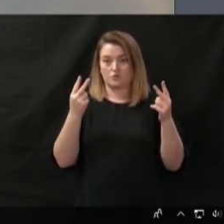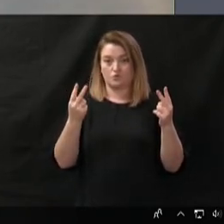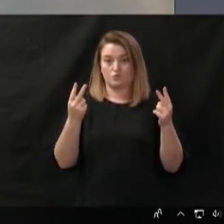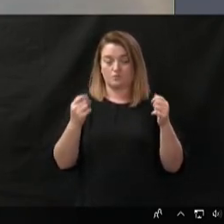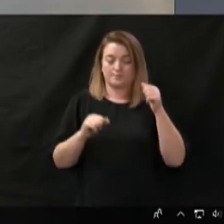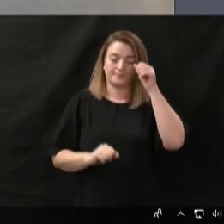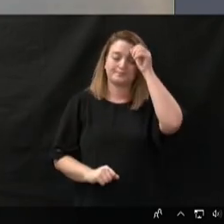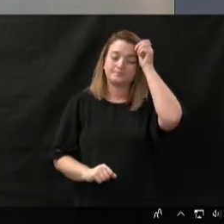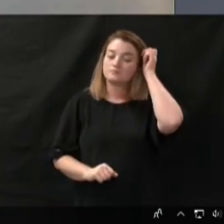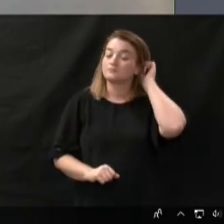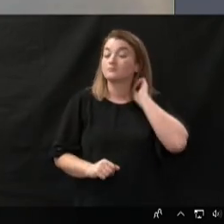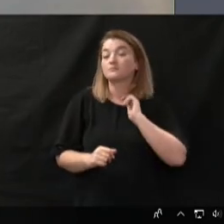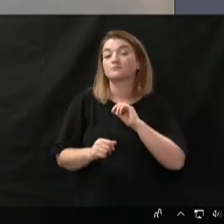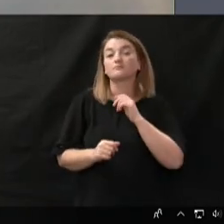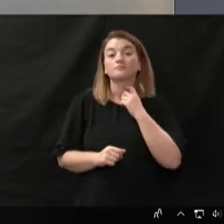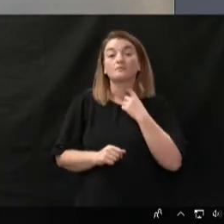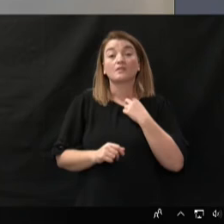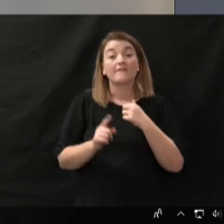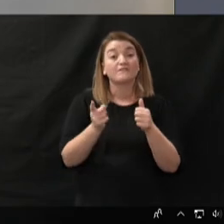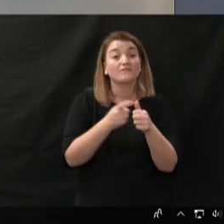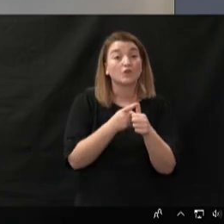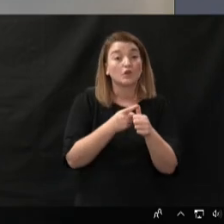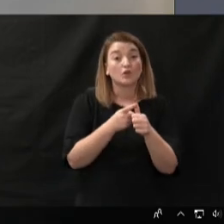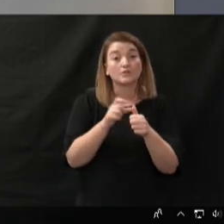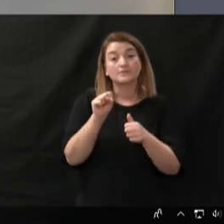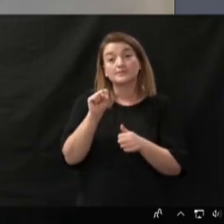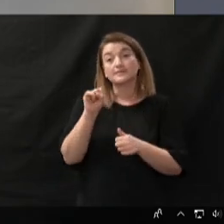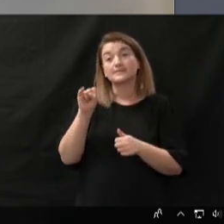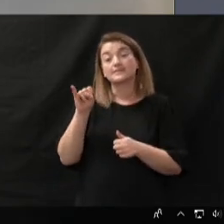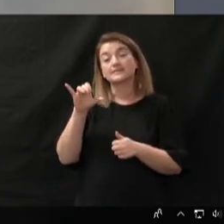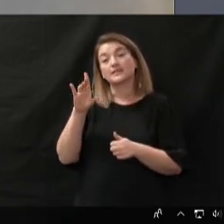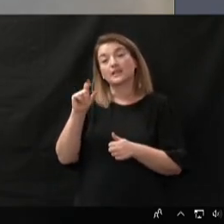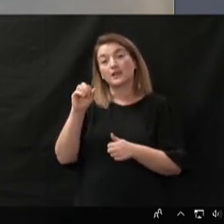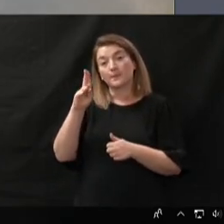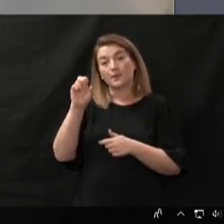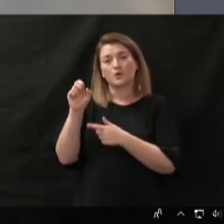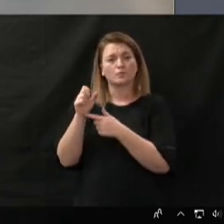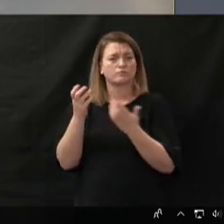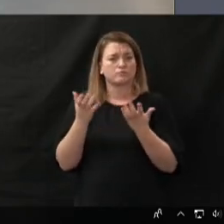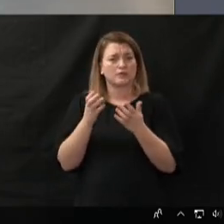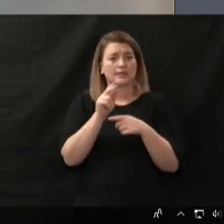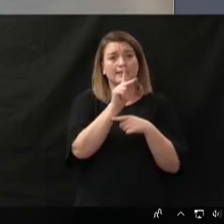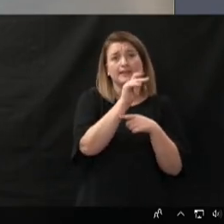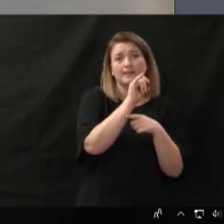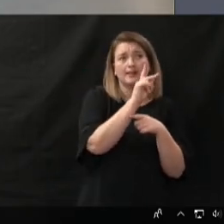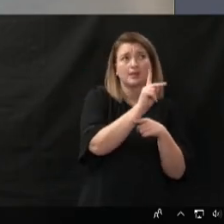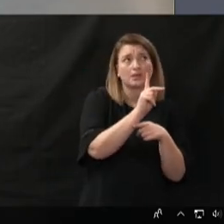syllable. What was that first syllable again? Kid. It is kid. Let's fingerspell that.